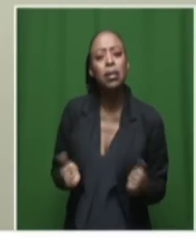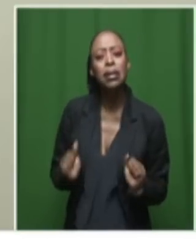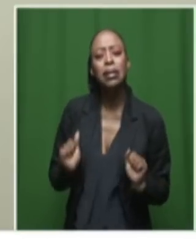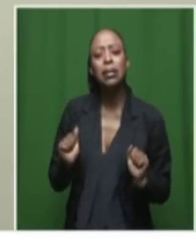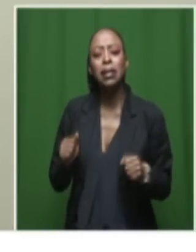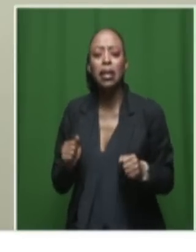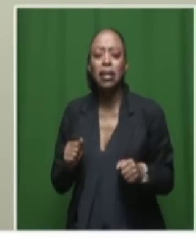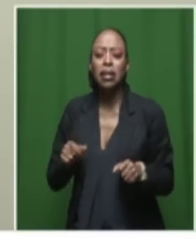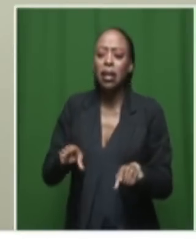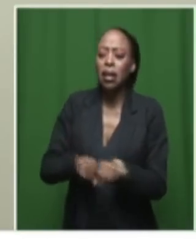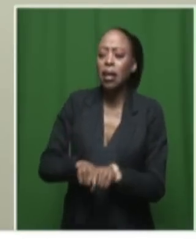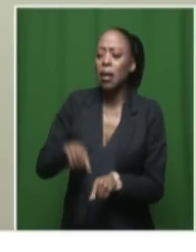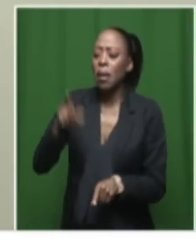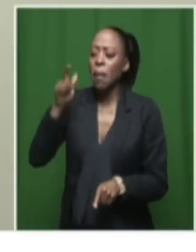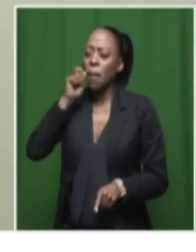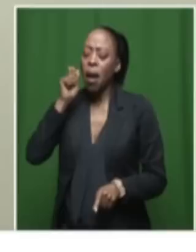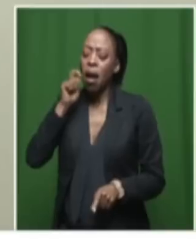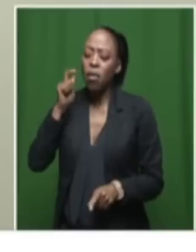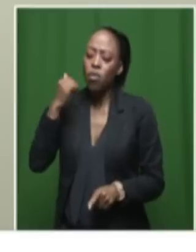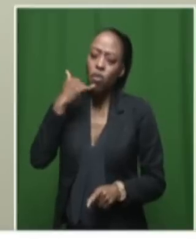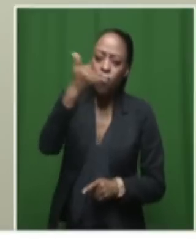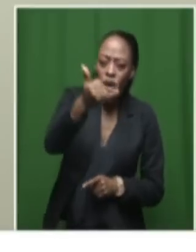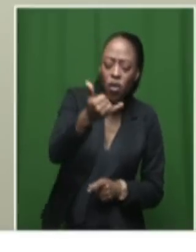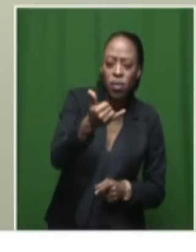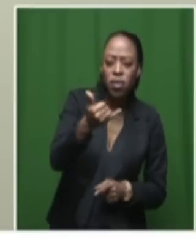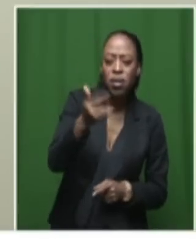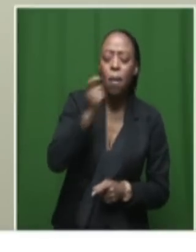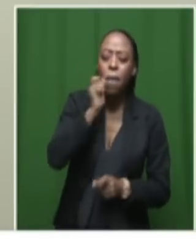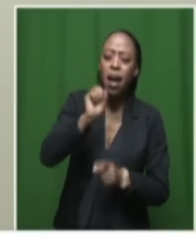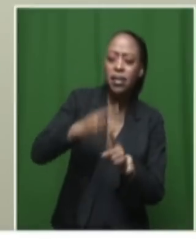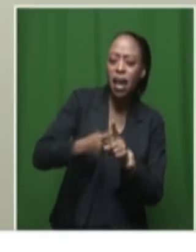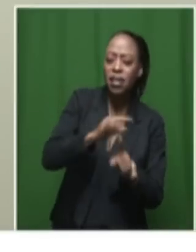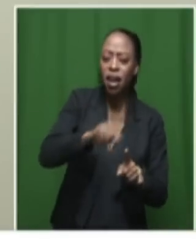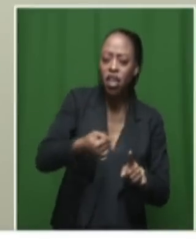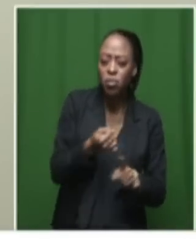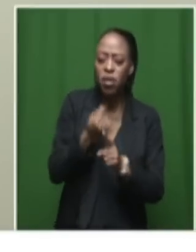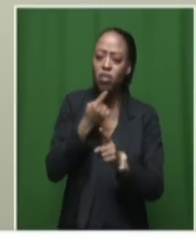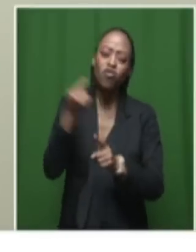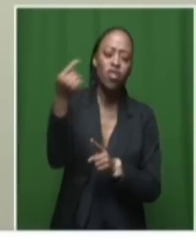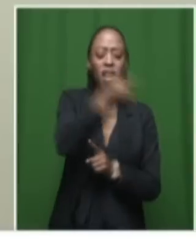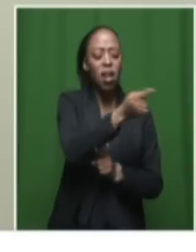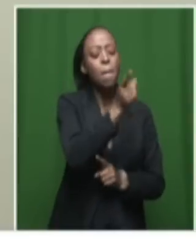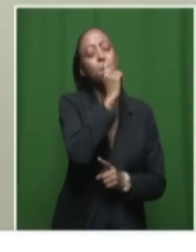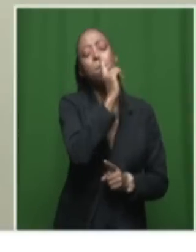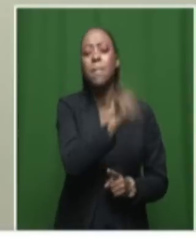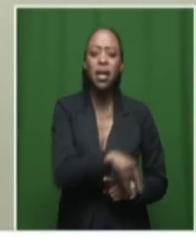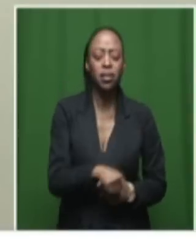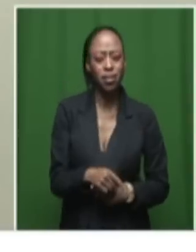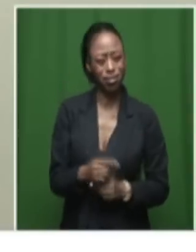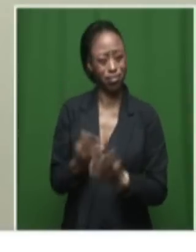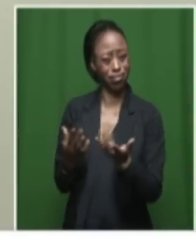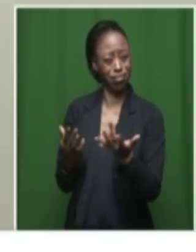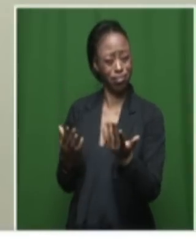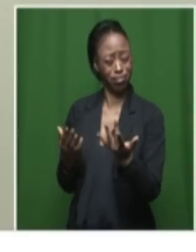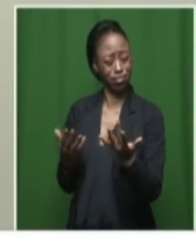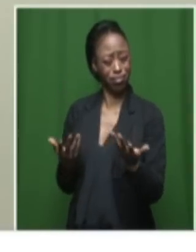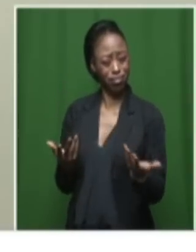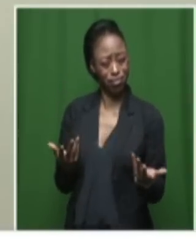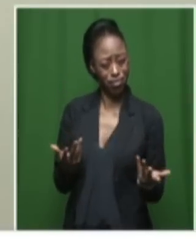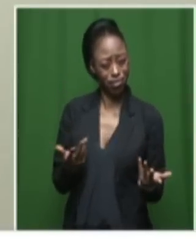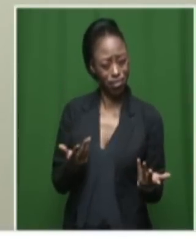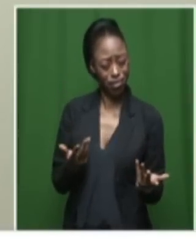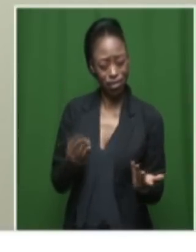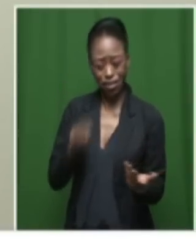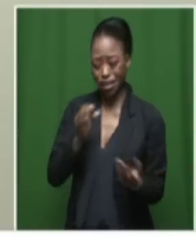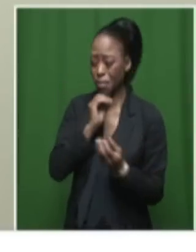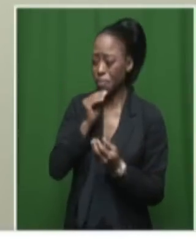patriarchal intervention, phoning somebody's ex-husband and saying to them, tell your wife to shut up. Apart from that, the mere fact that he could